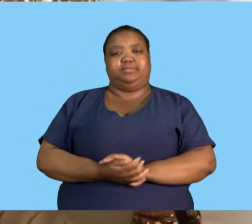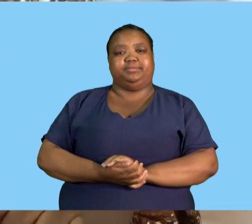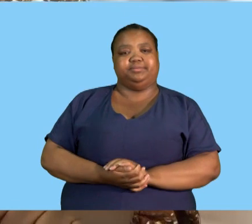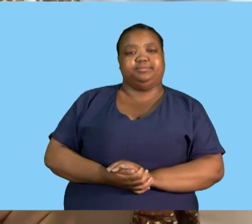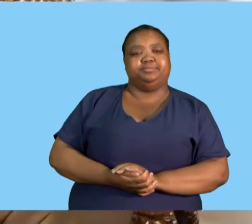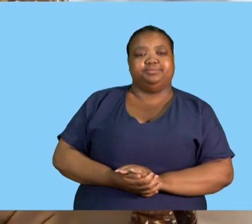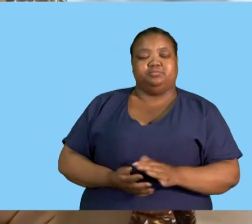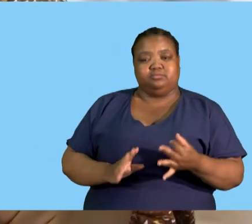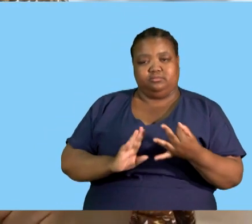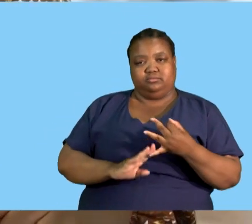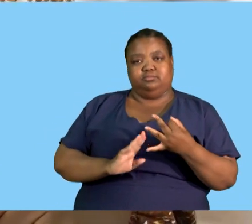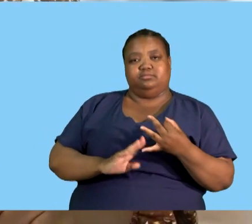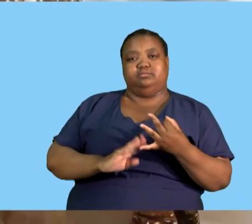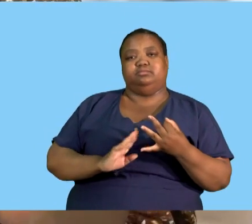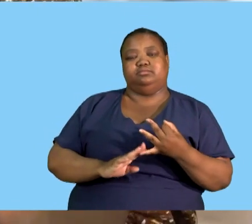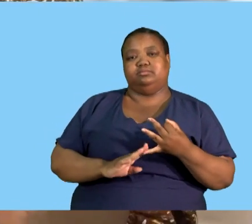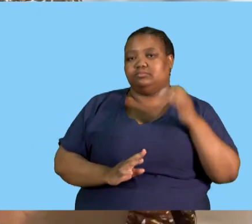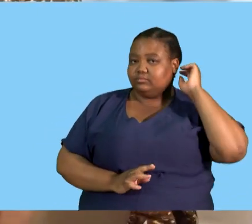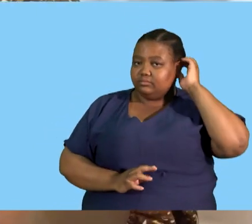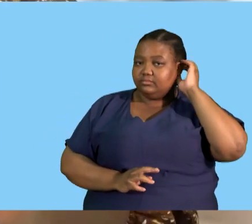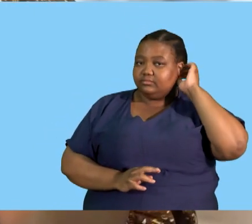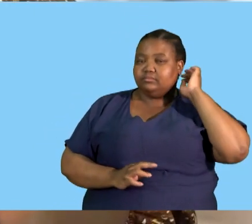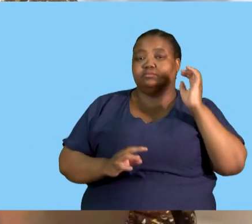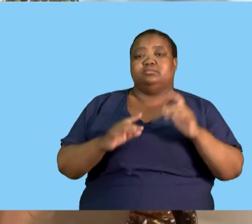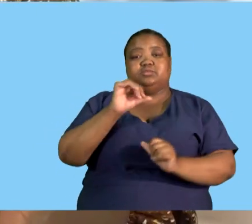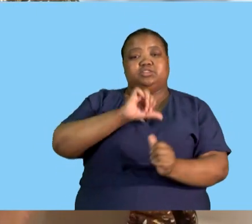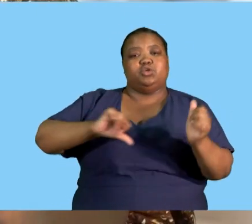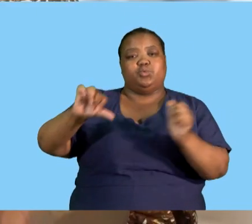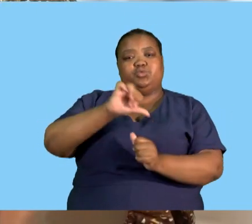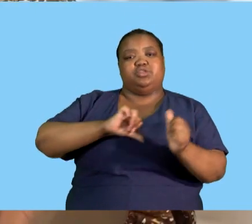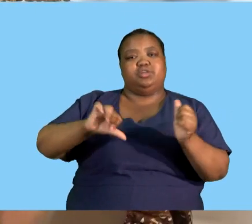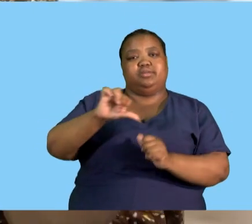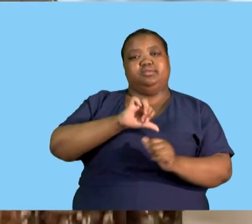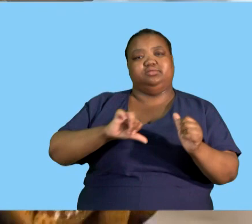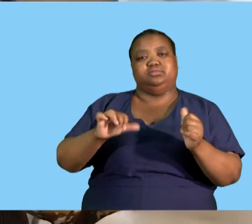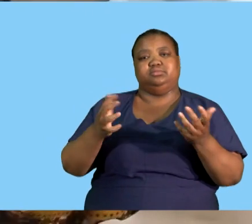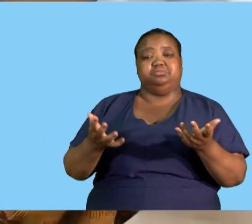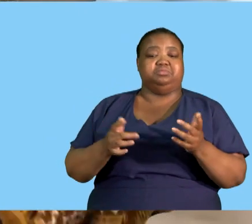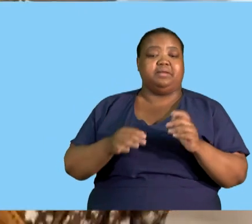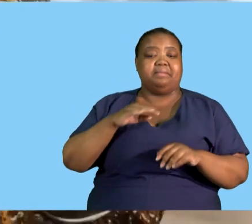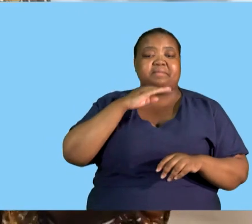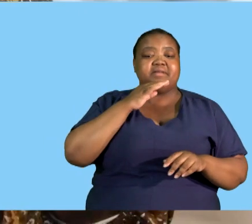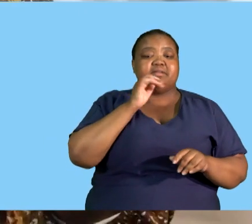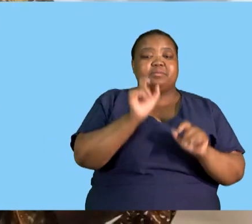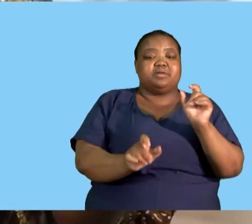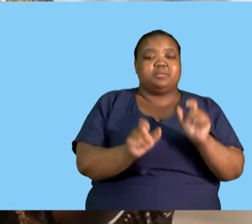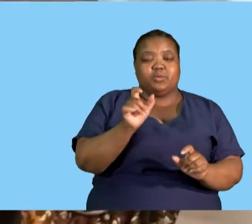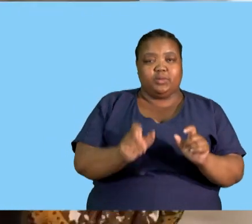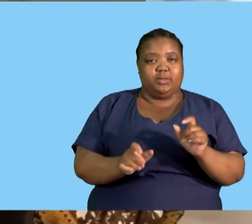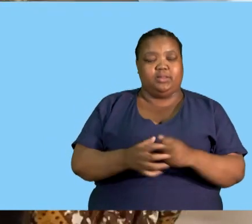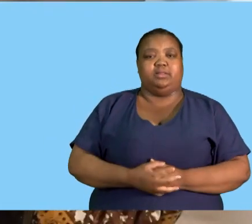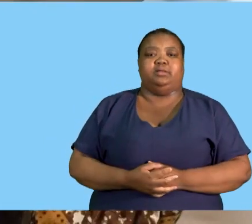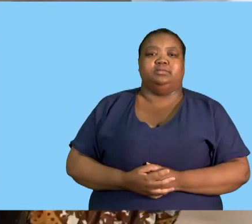Right, and then we do the third one, which is social. Now, when you think of social, definitely thinking of people. You're thinking